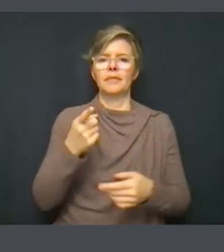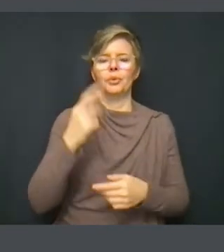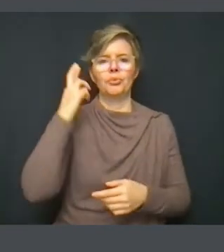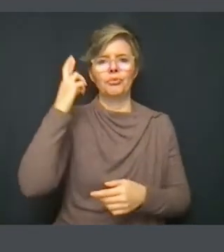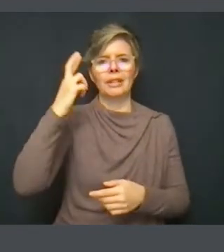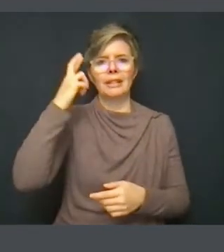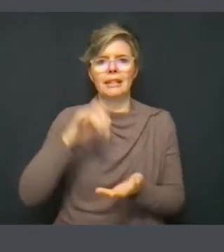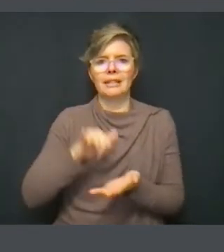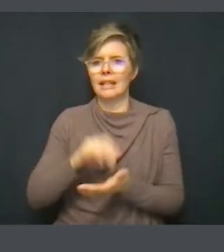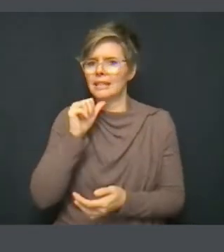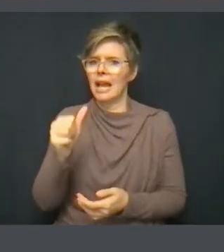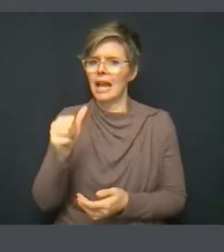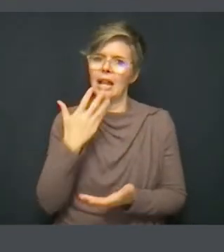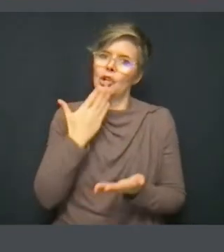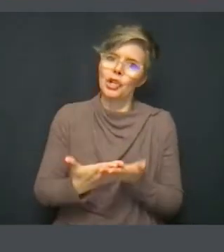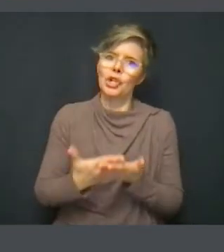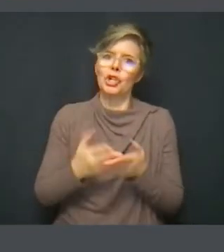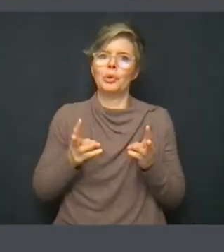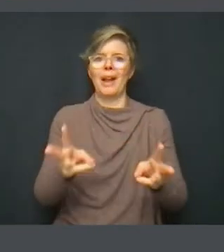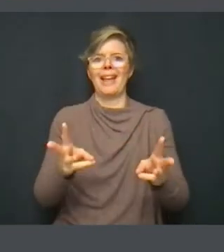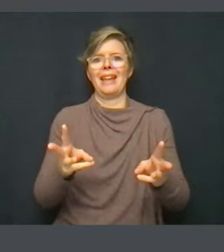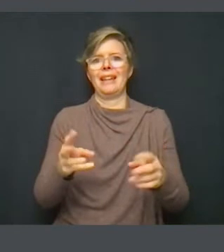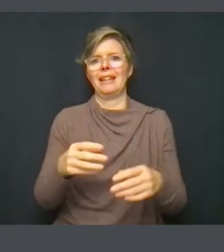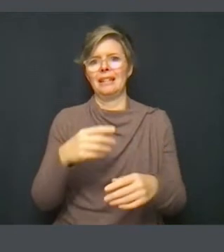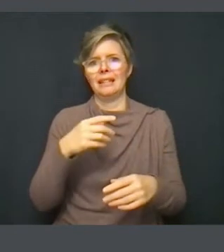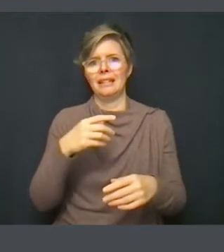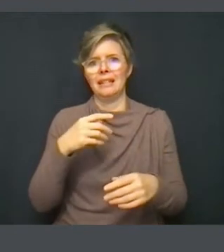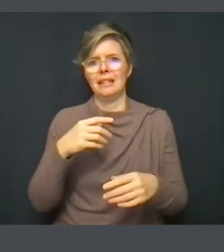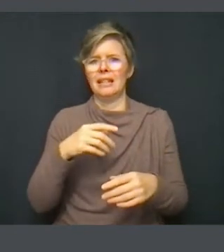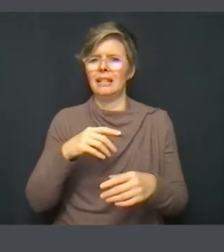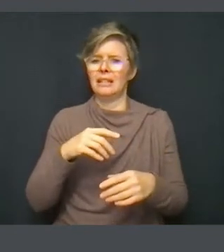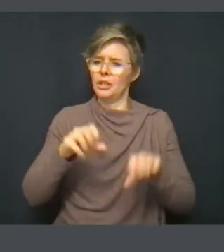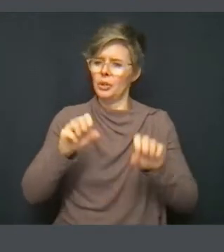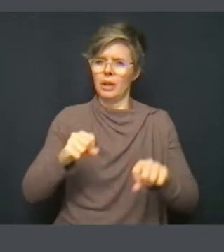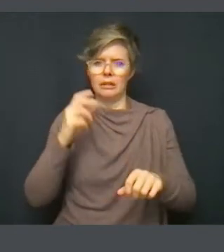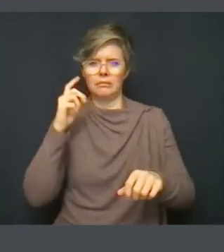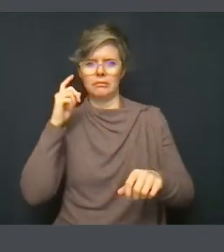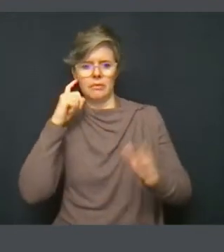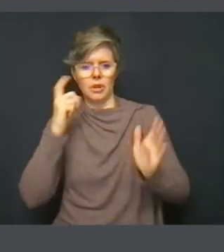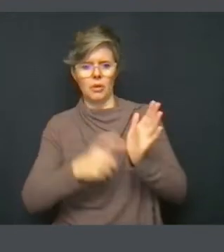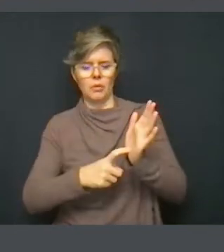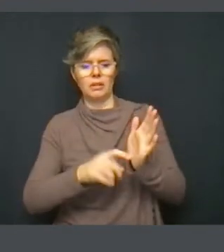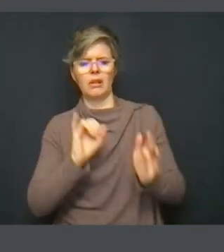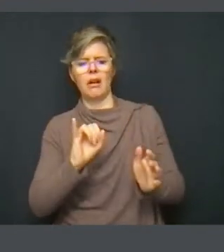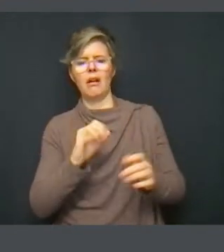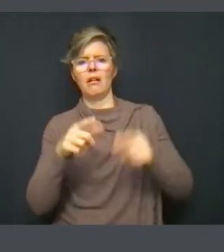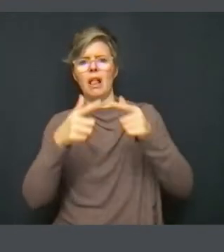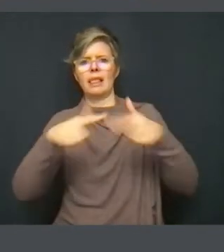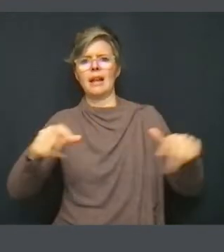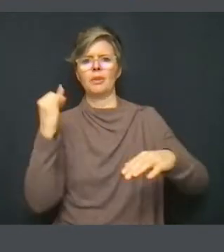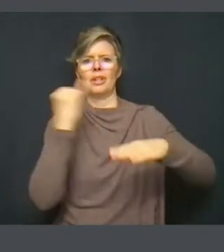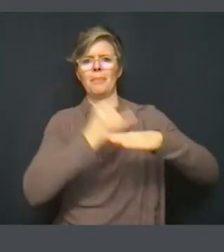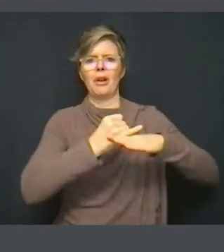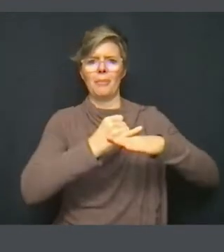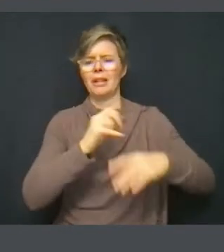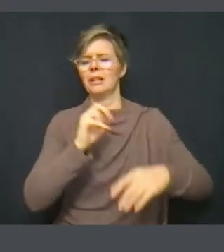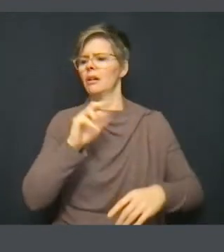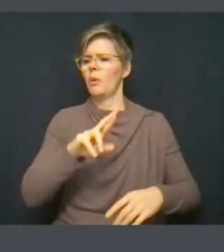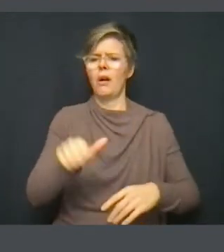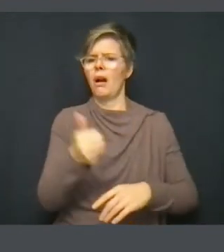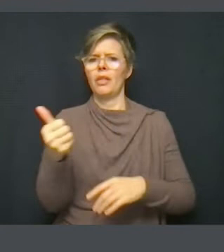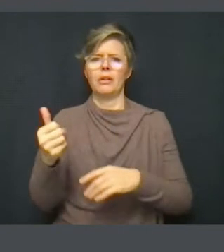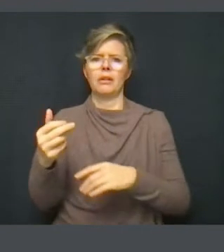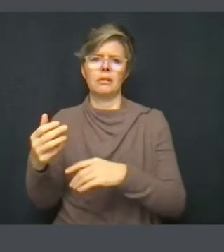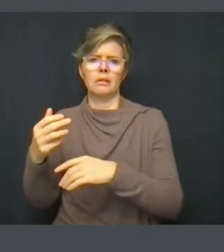a way that you would necessarily say, yes, this is definitely language impairment. You will need to kind of do other informal tasks other than